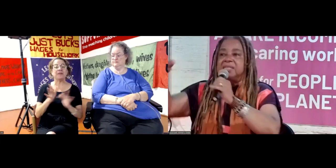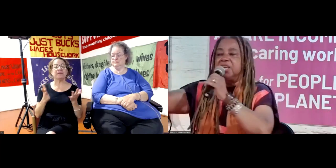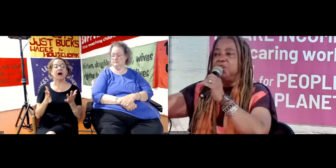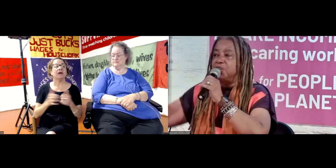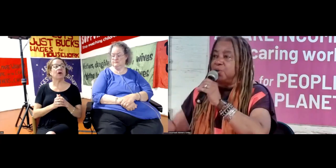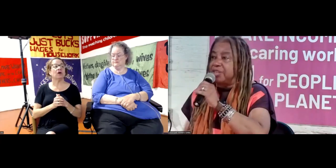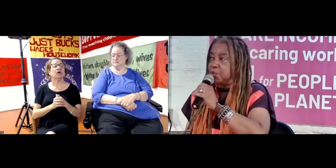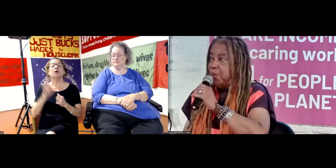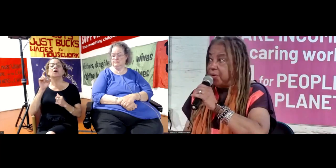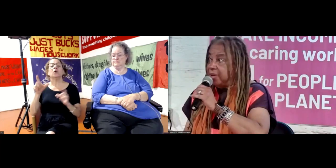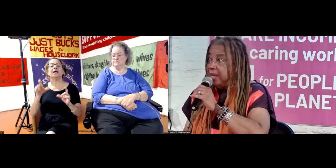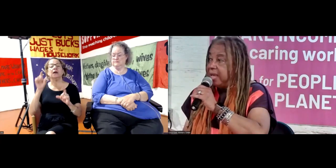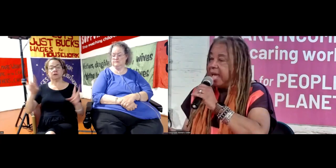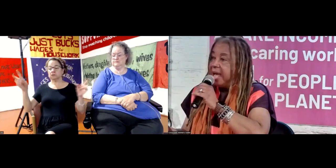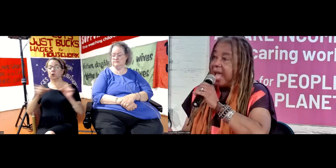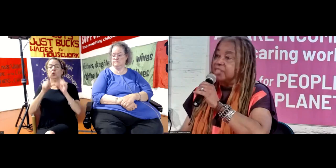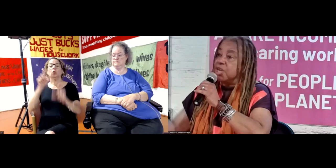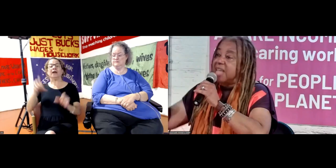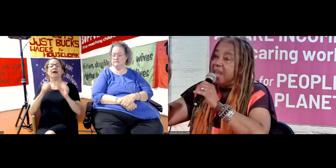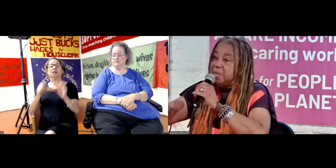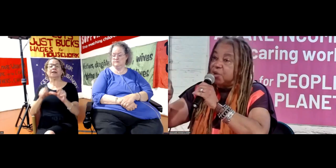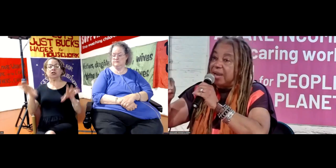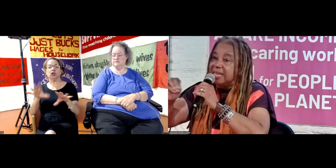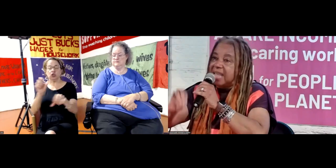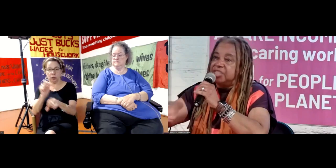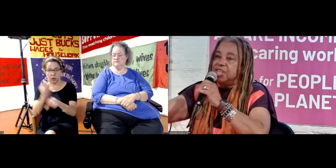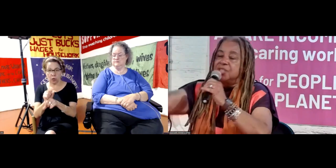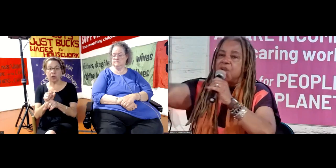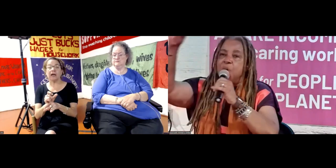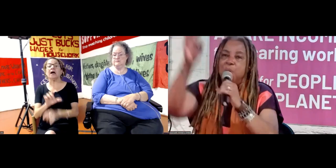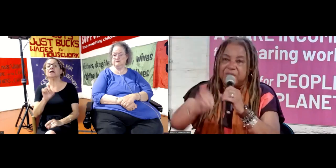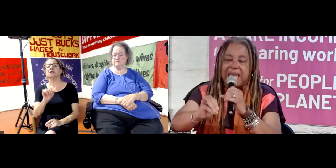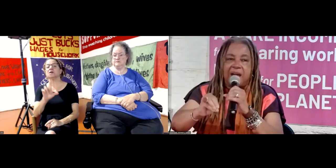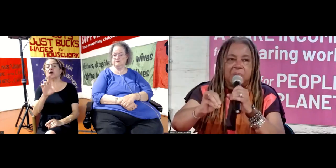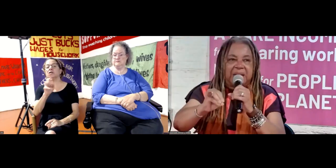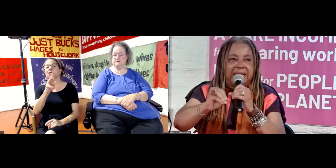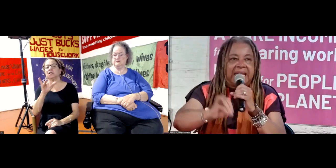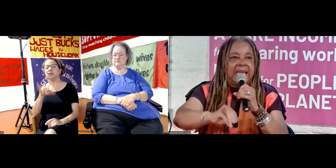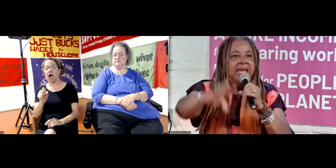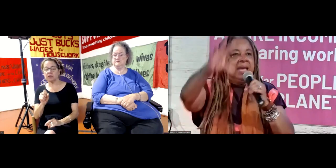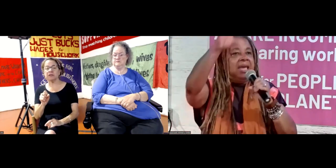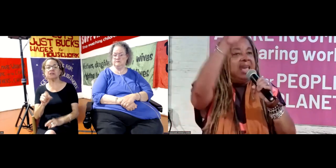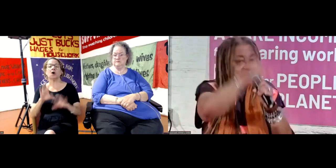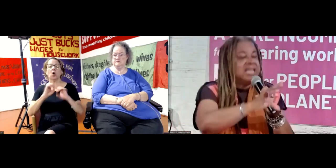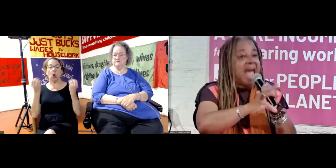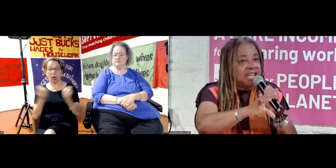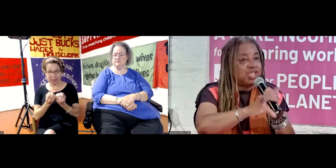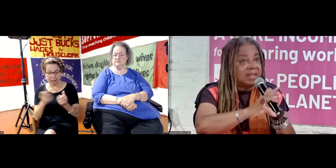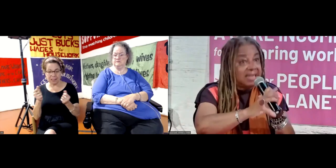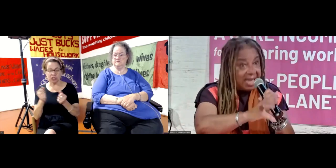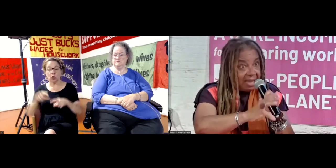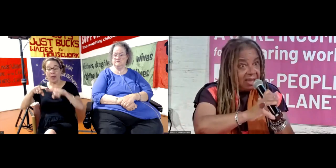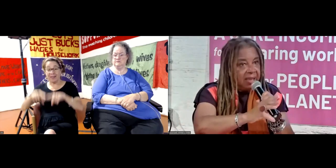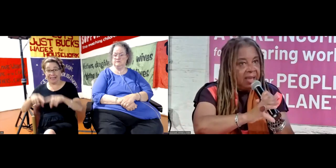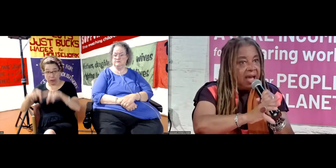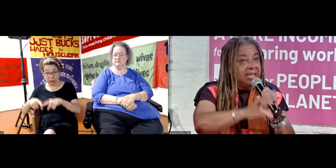to continue to do this work as autonomous organizations with accountability